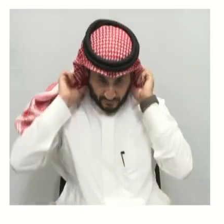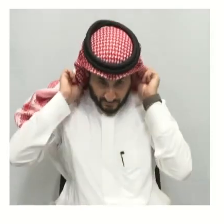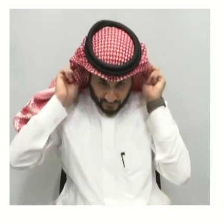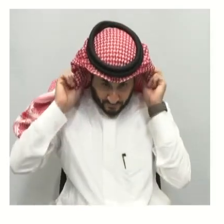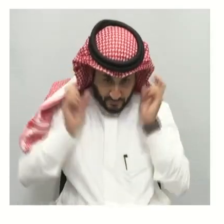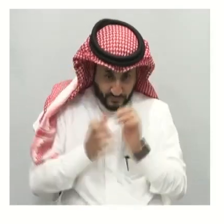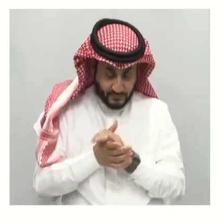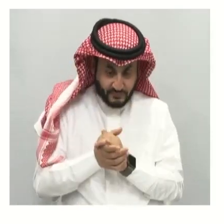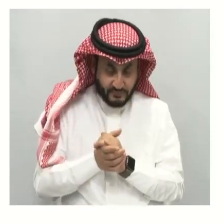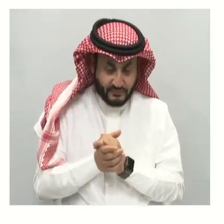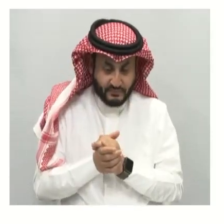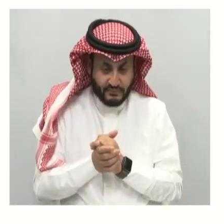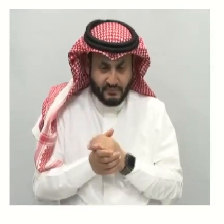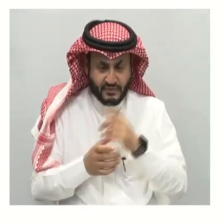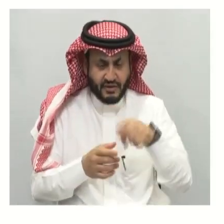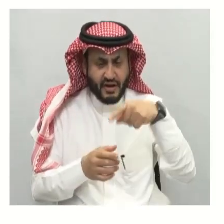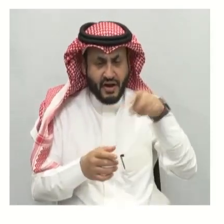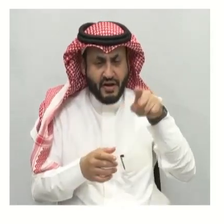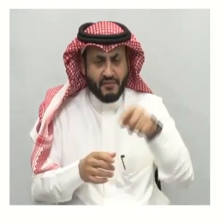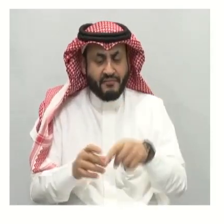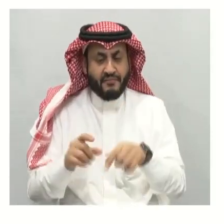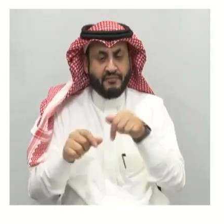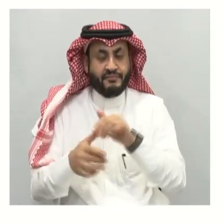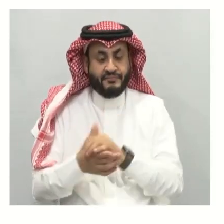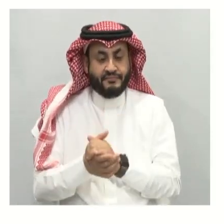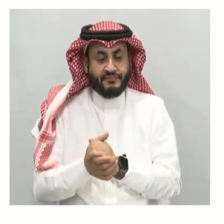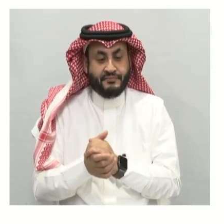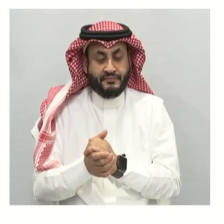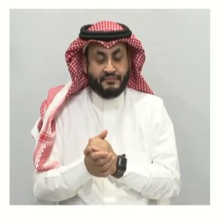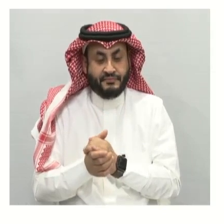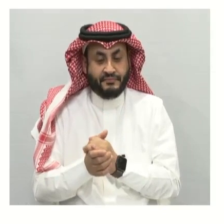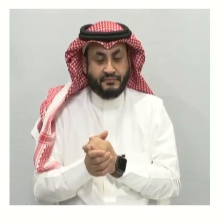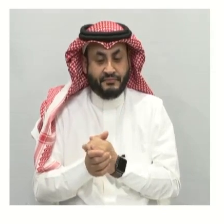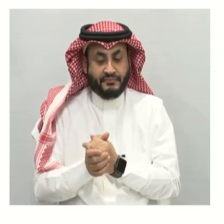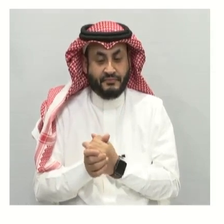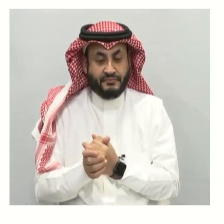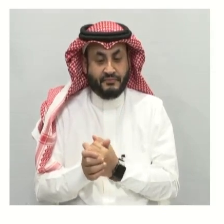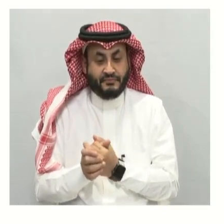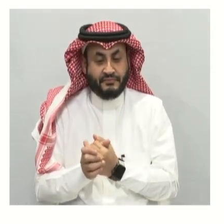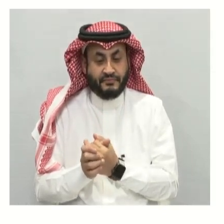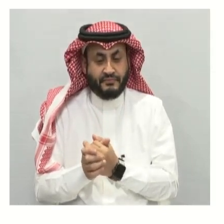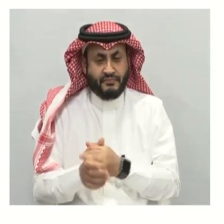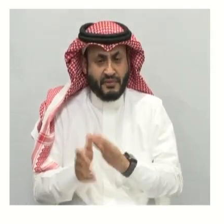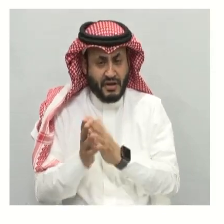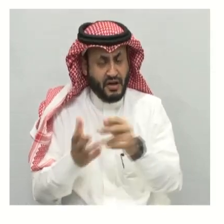Ready? So I'm going to put a check next to the day. You can do the same in your book if you want.